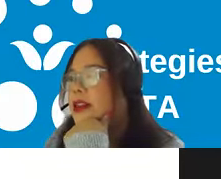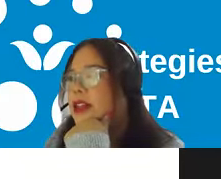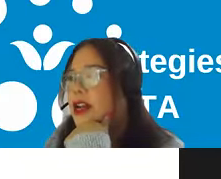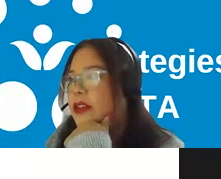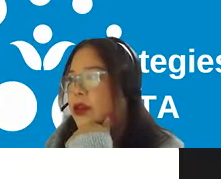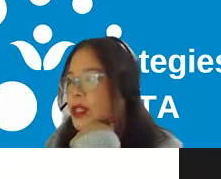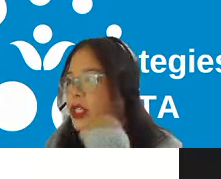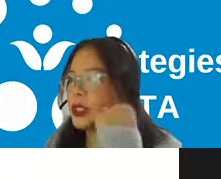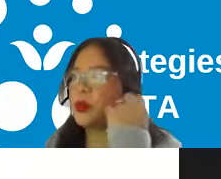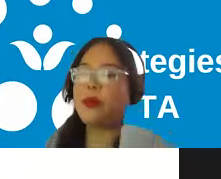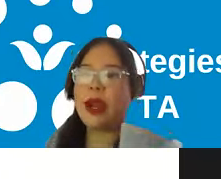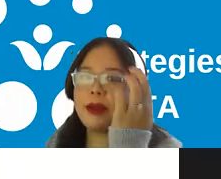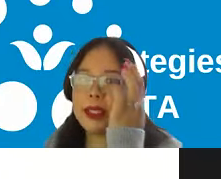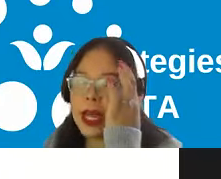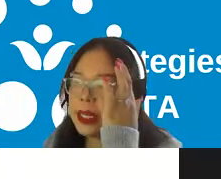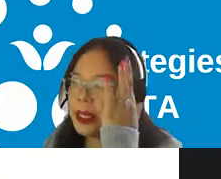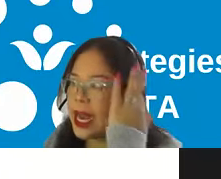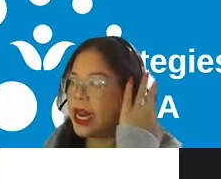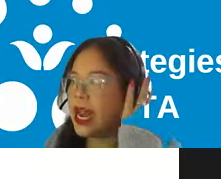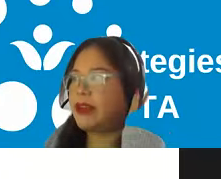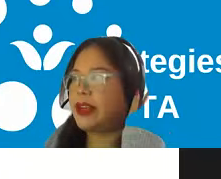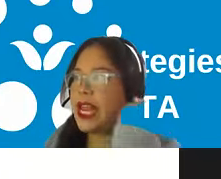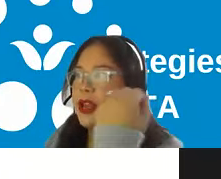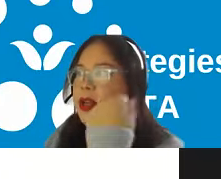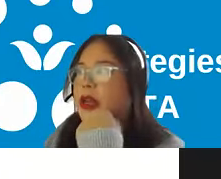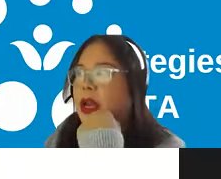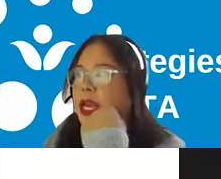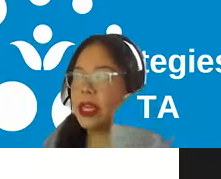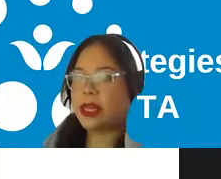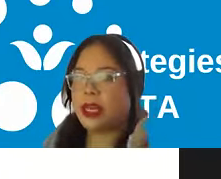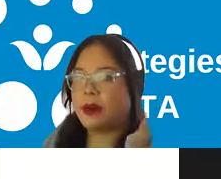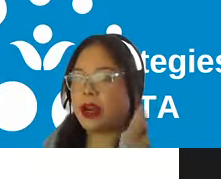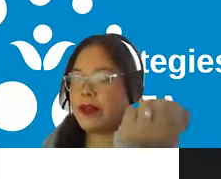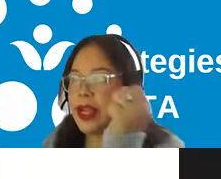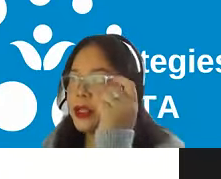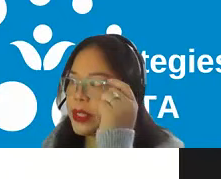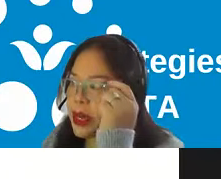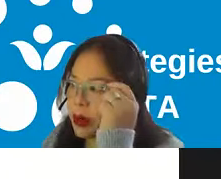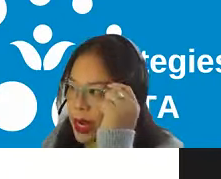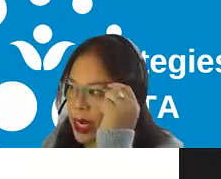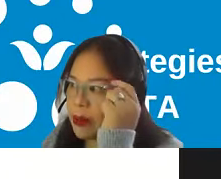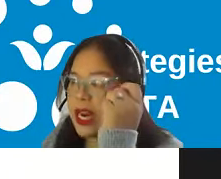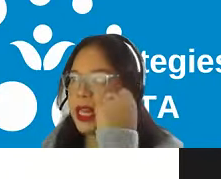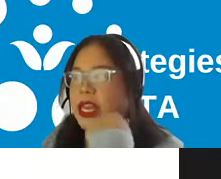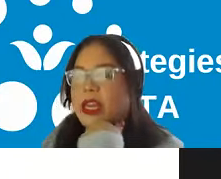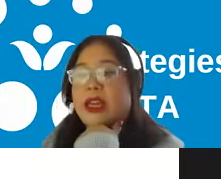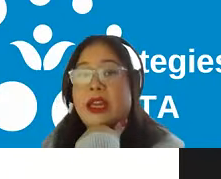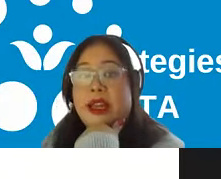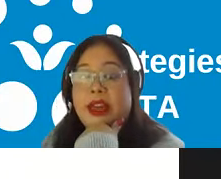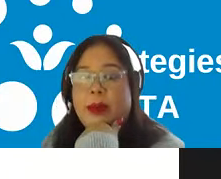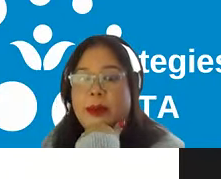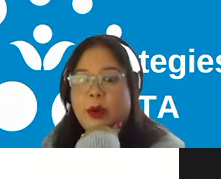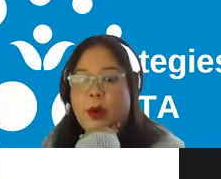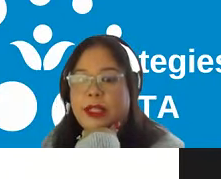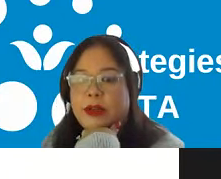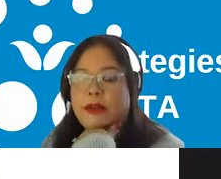I think a lot of the questions were around like how to advocate. I think that you kind of answered that already, but I think